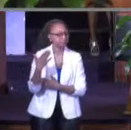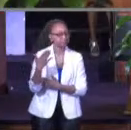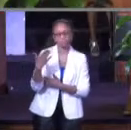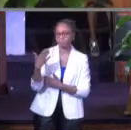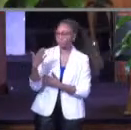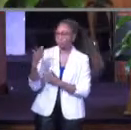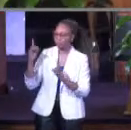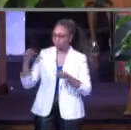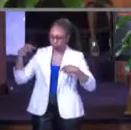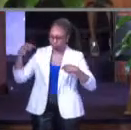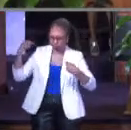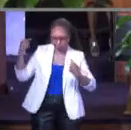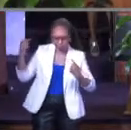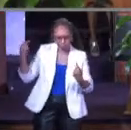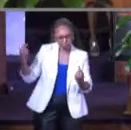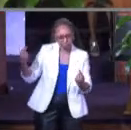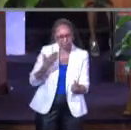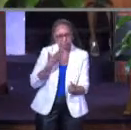you've been so good.